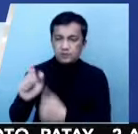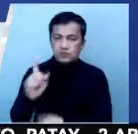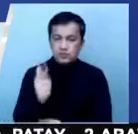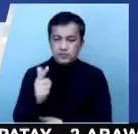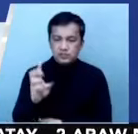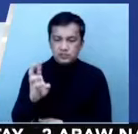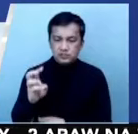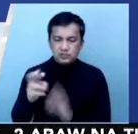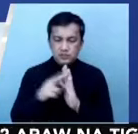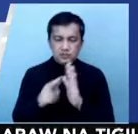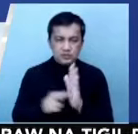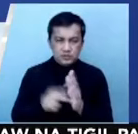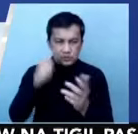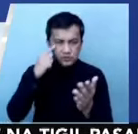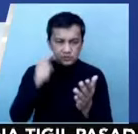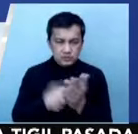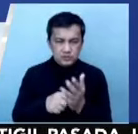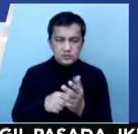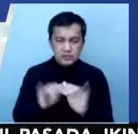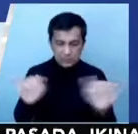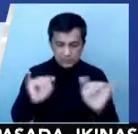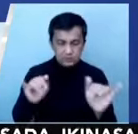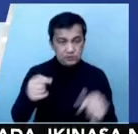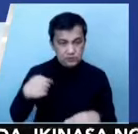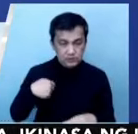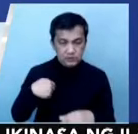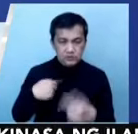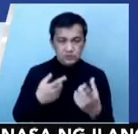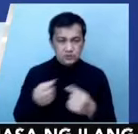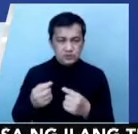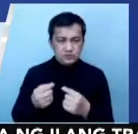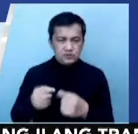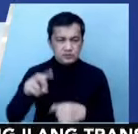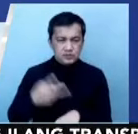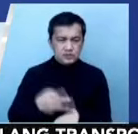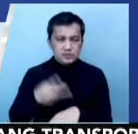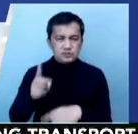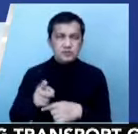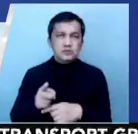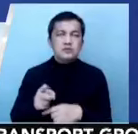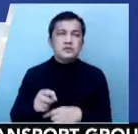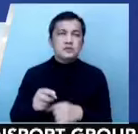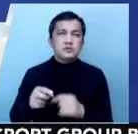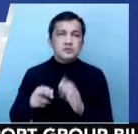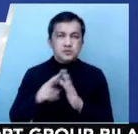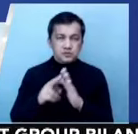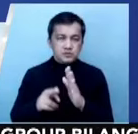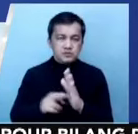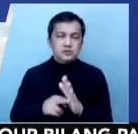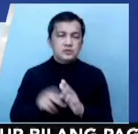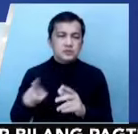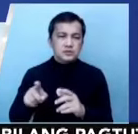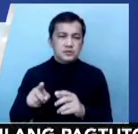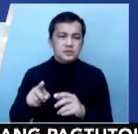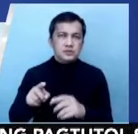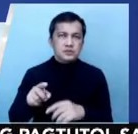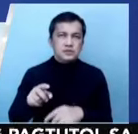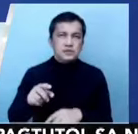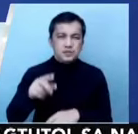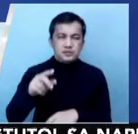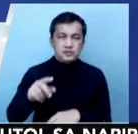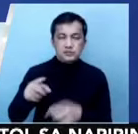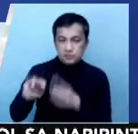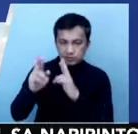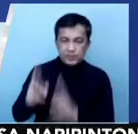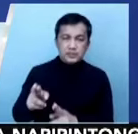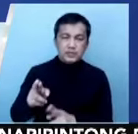recognize, as we do, that the second Thomas Shoal falls within the Philippine economic exclusion area. And